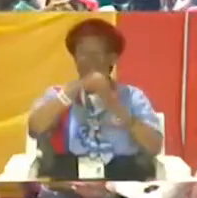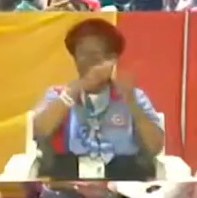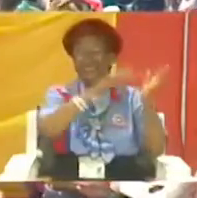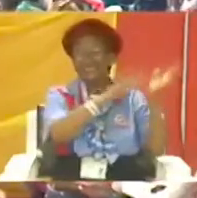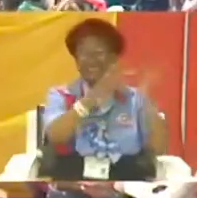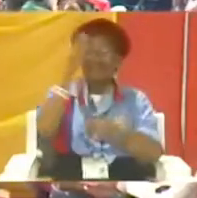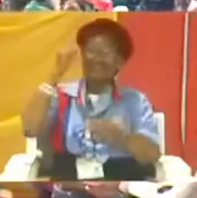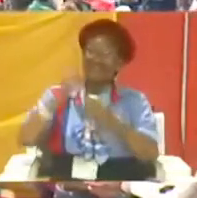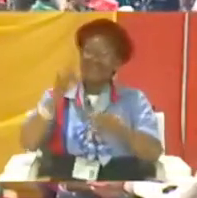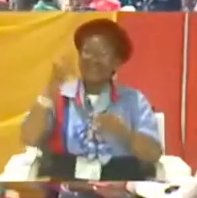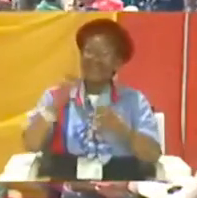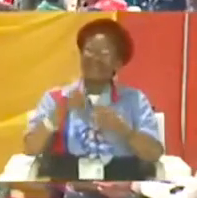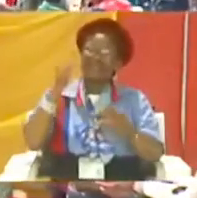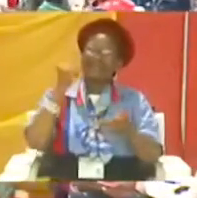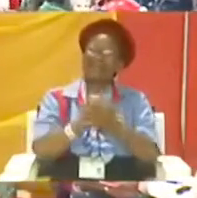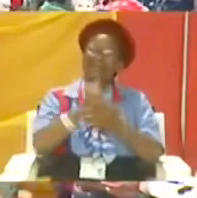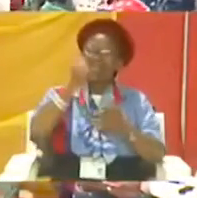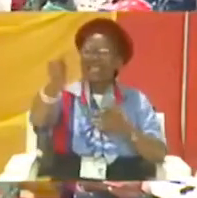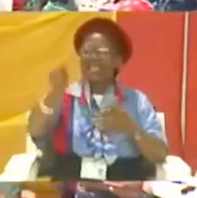today. There